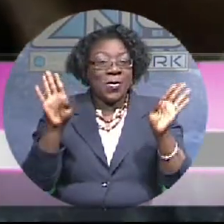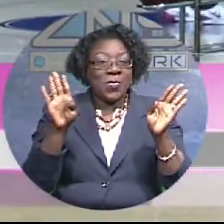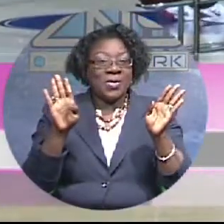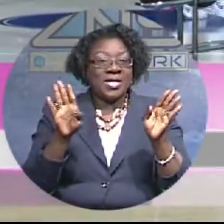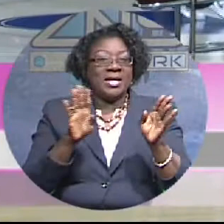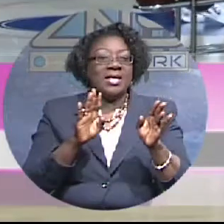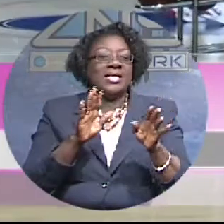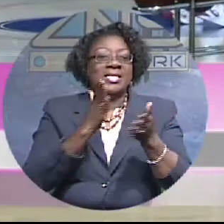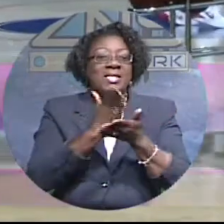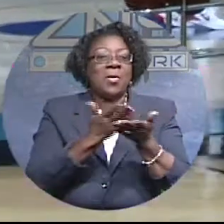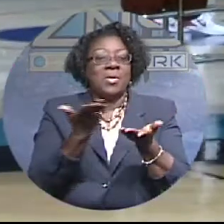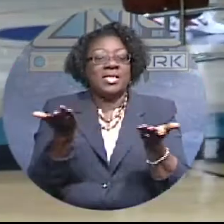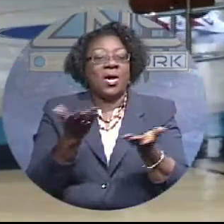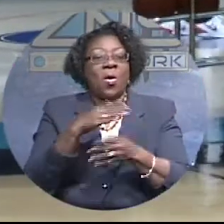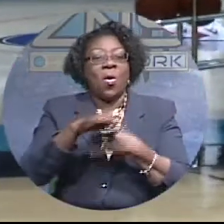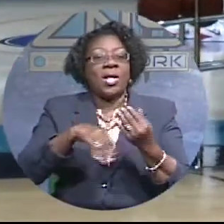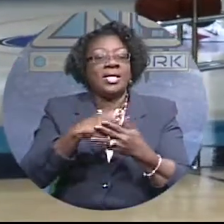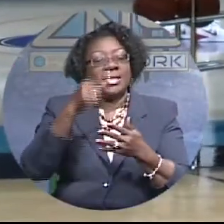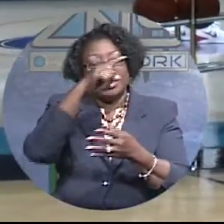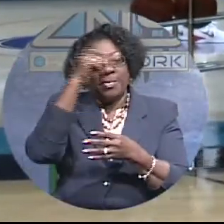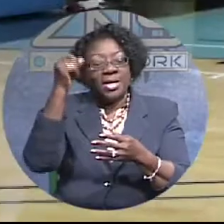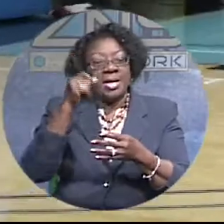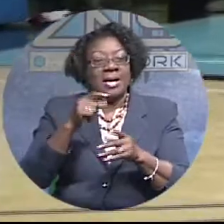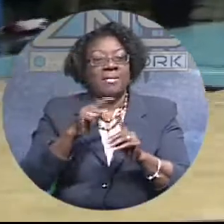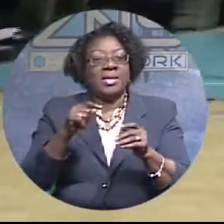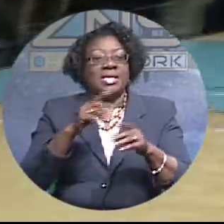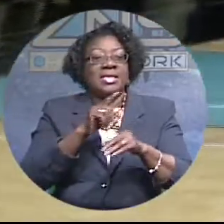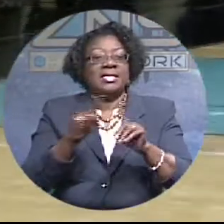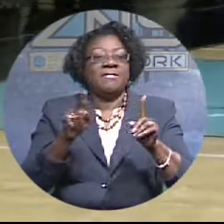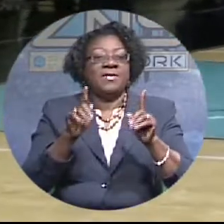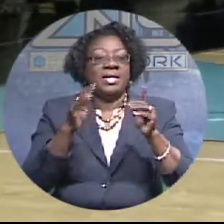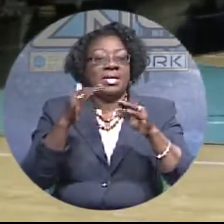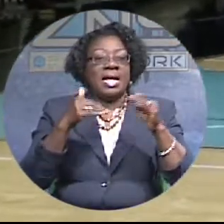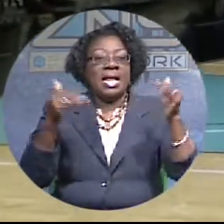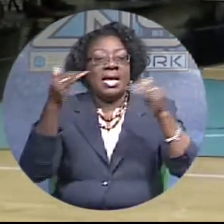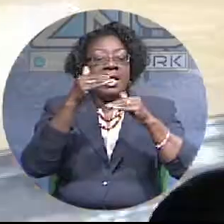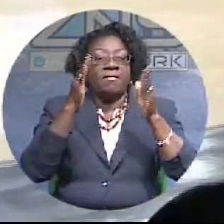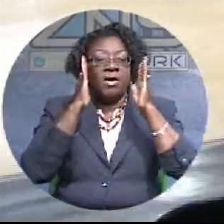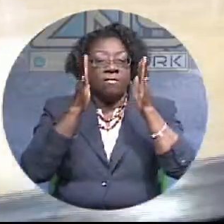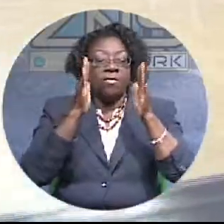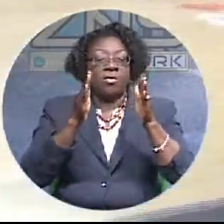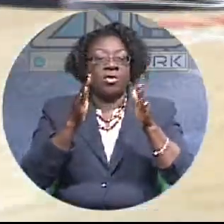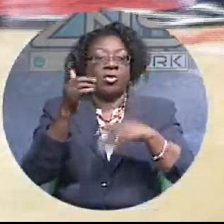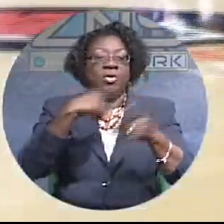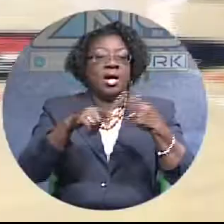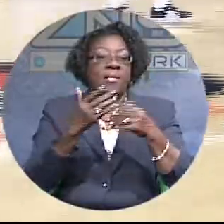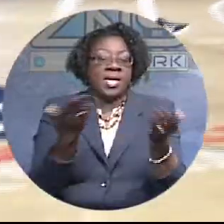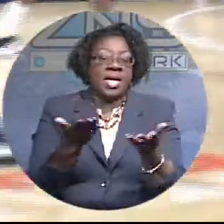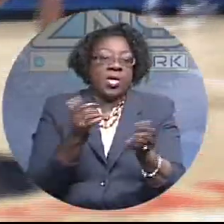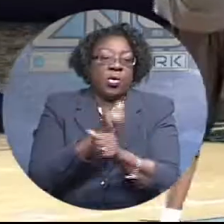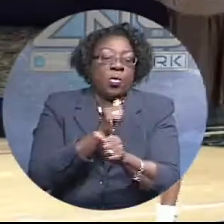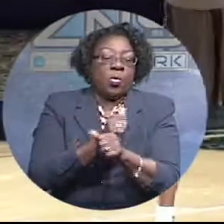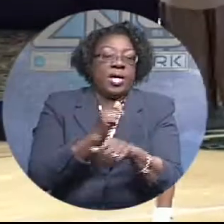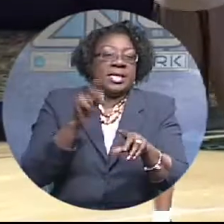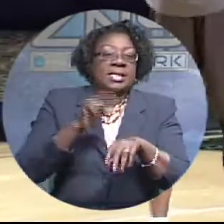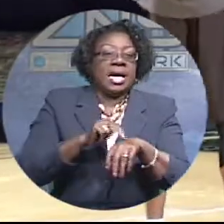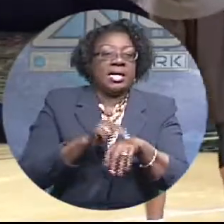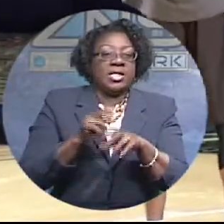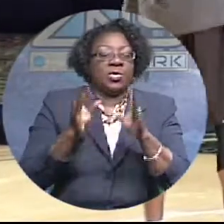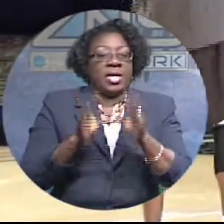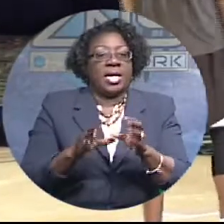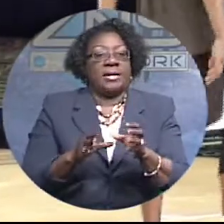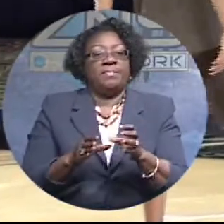all summer, you know, training camp is a different level of intensity, different level of focus. But, you know, you just come in, you work as hard as you can, you know,